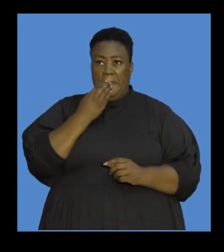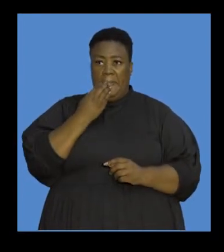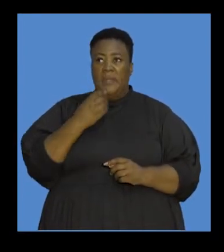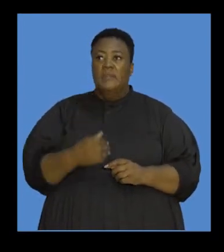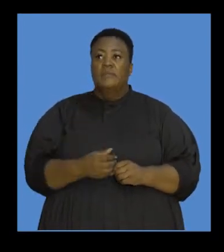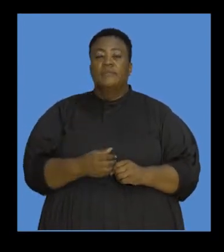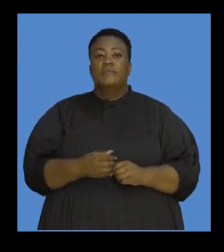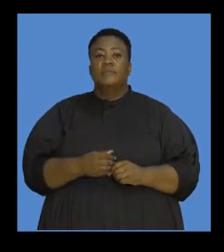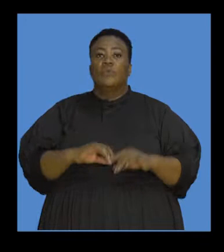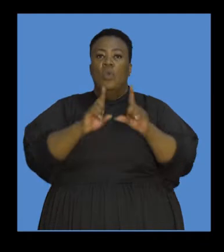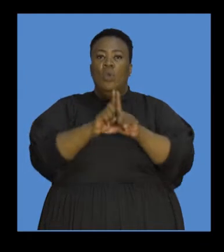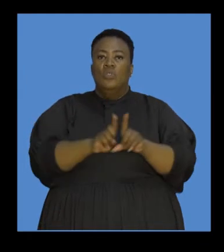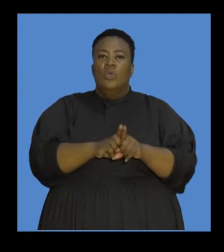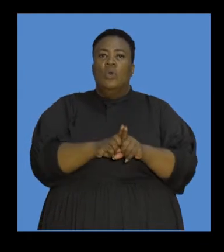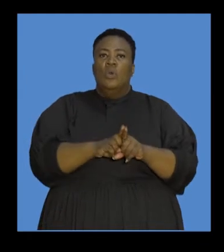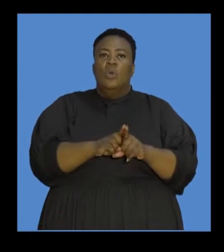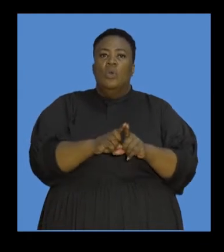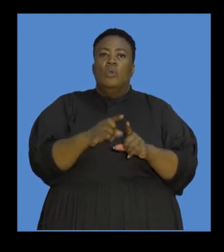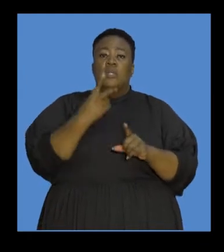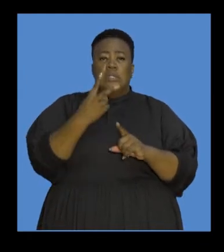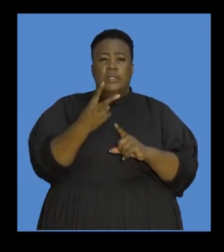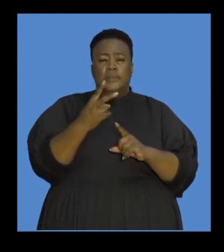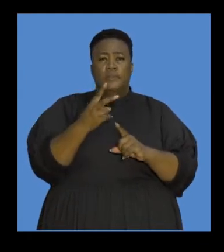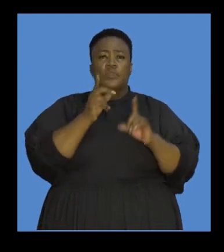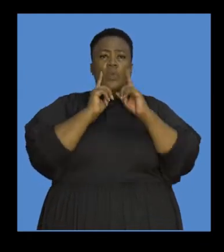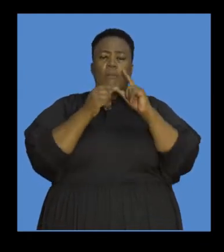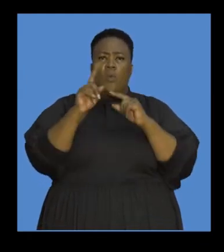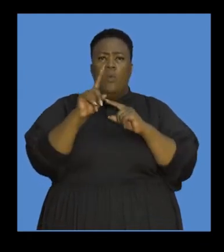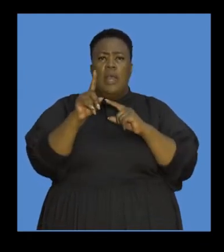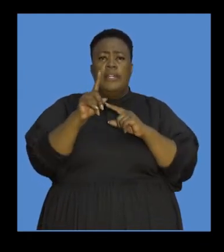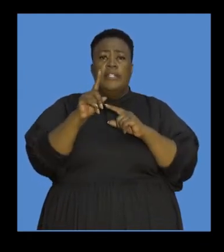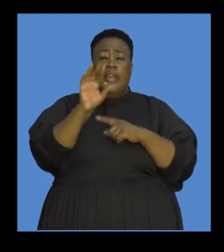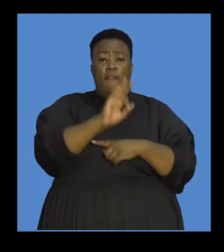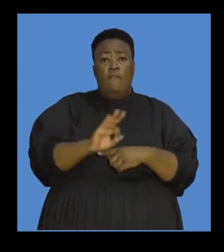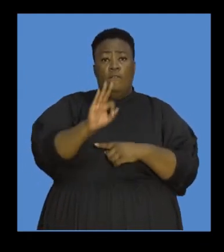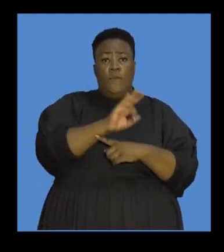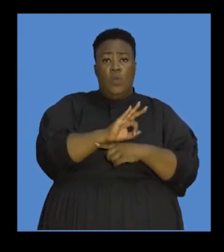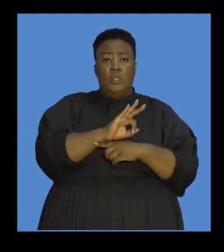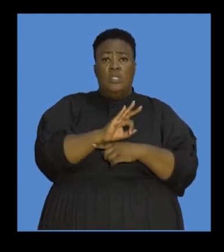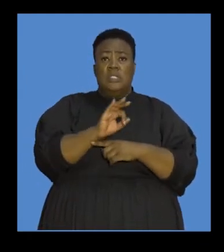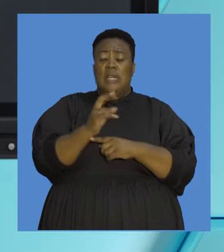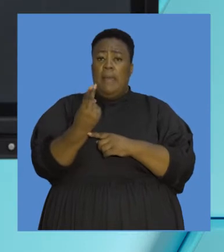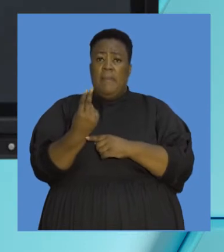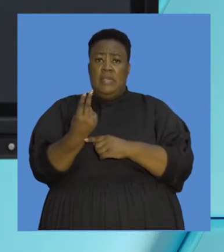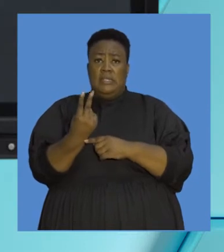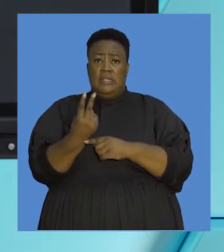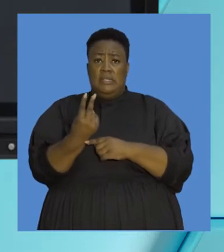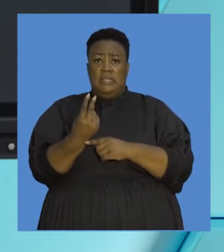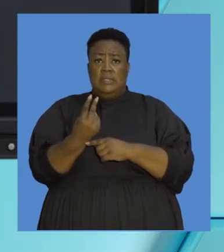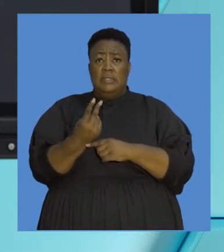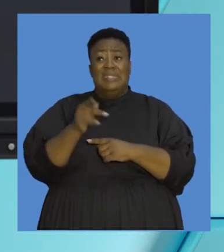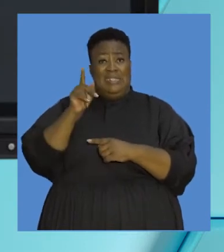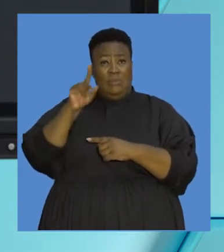we're also going to look at force pairs today. That's Newton's third law. Now, this one